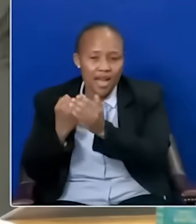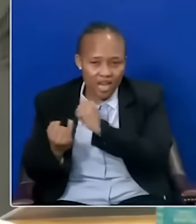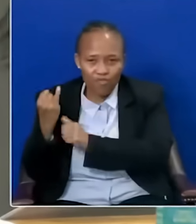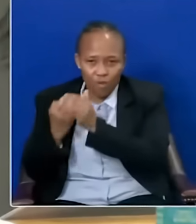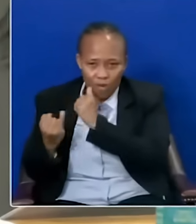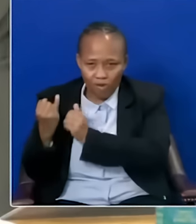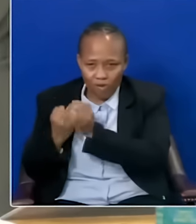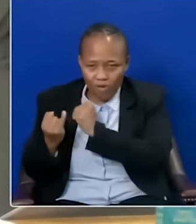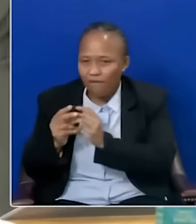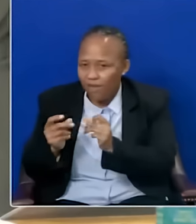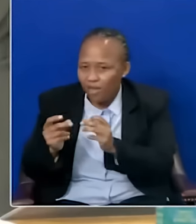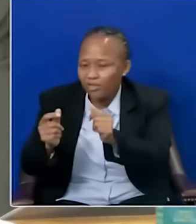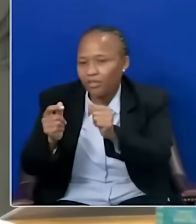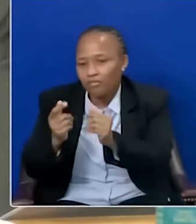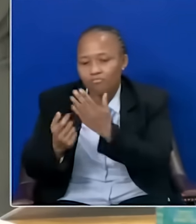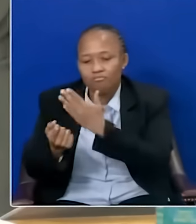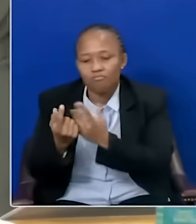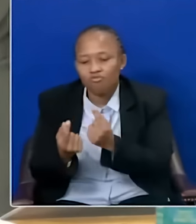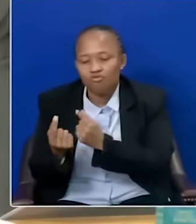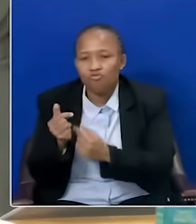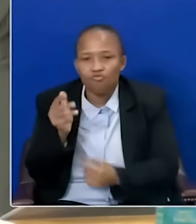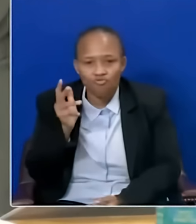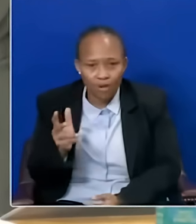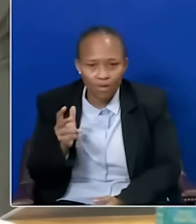your file acquired